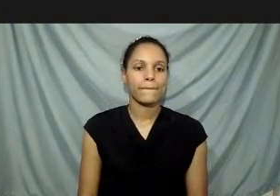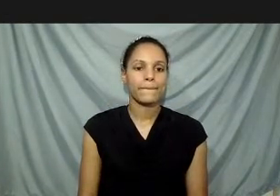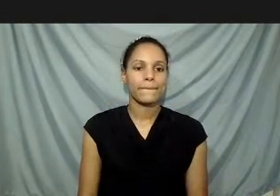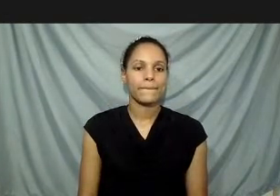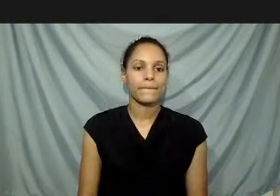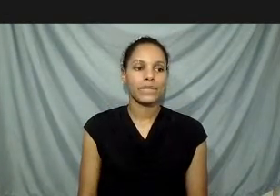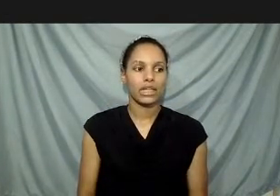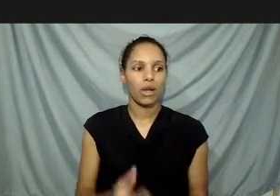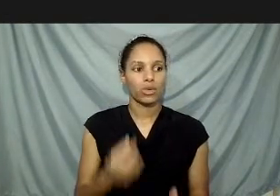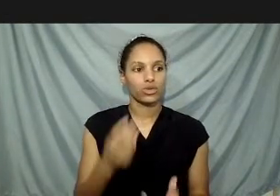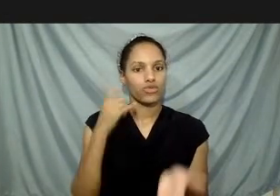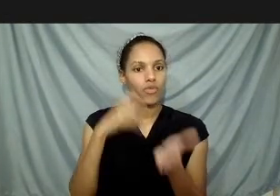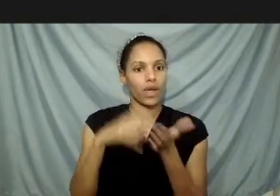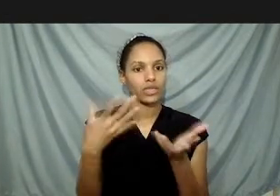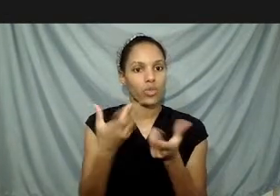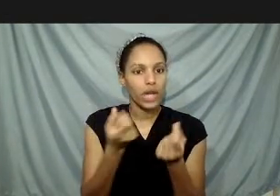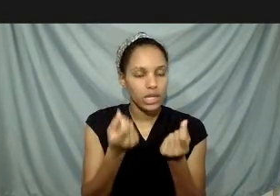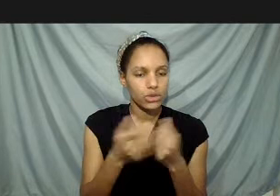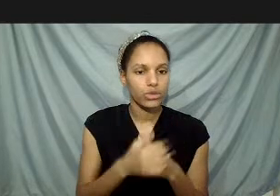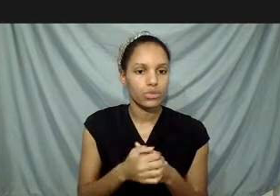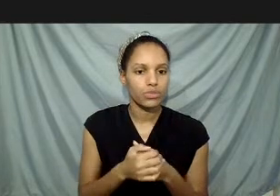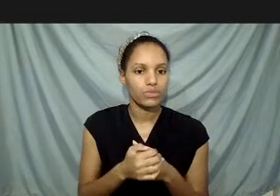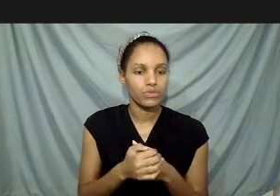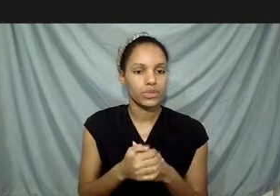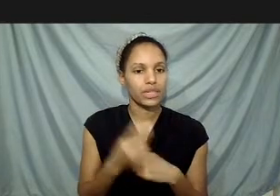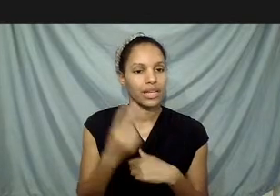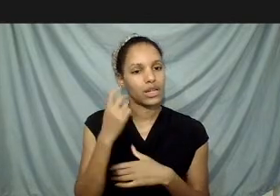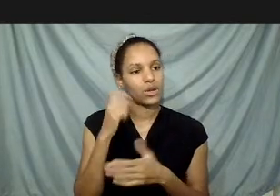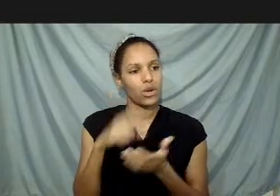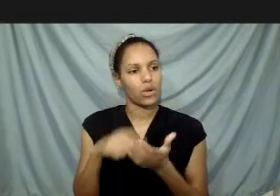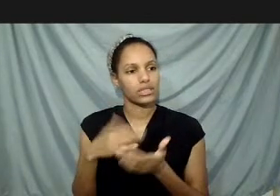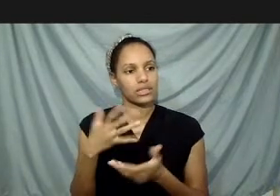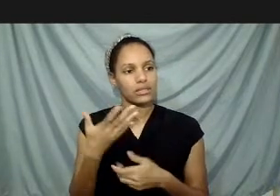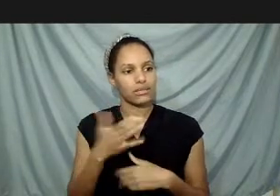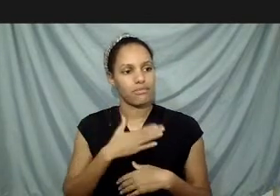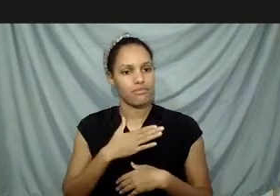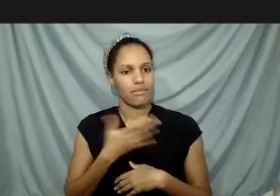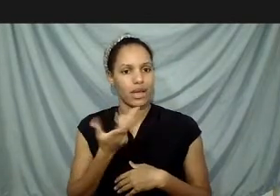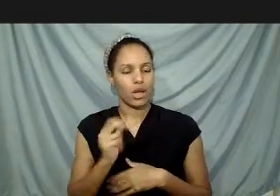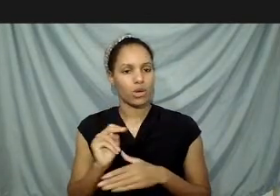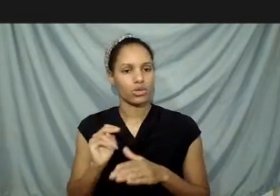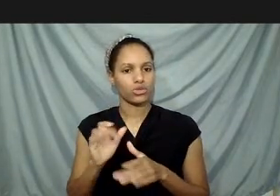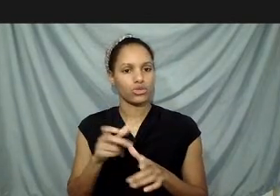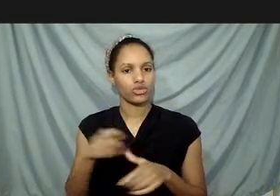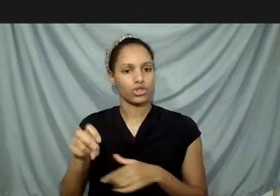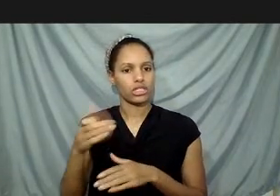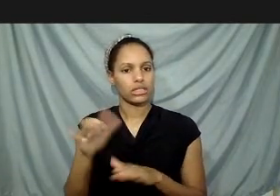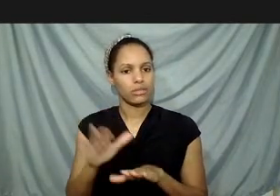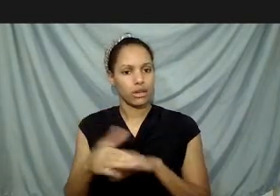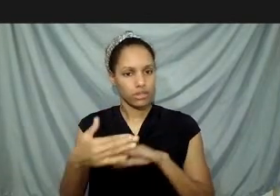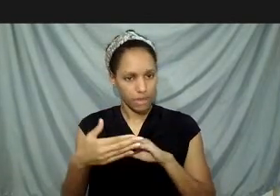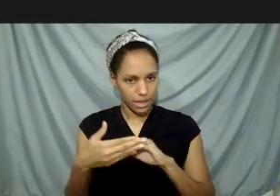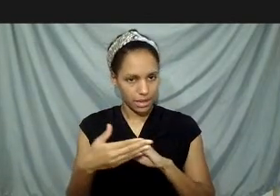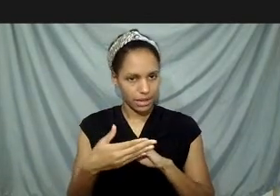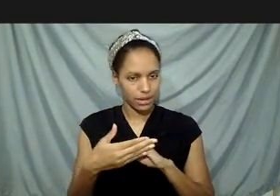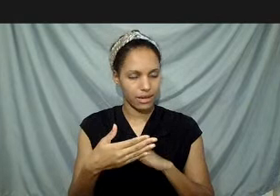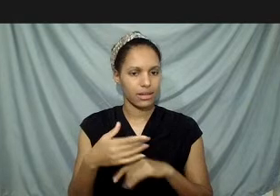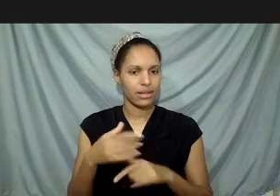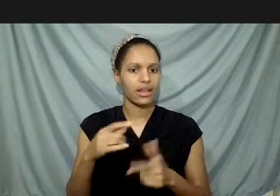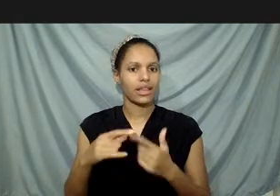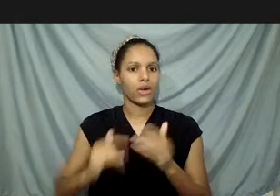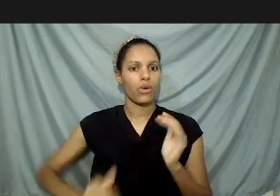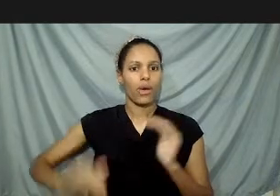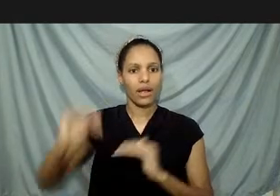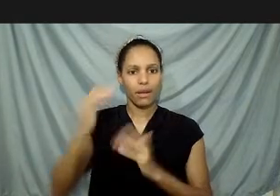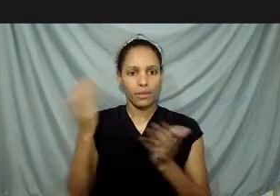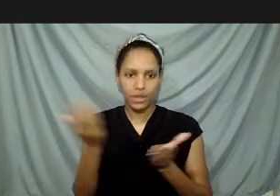And thinking about my own journey between being Jamaican and then also growing up here and